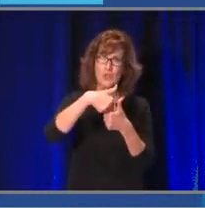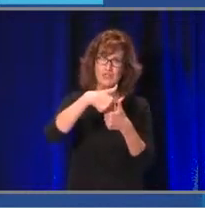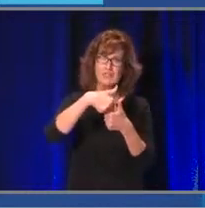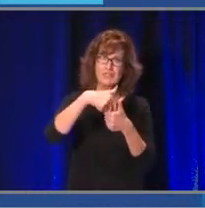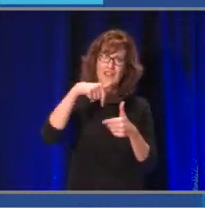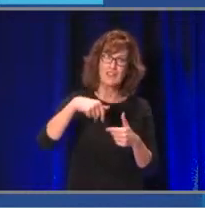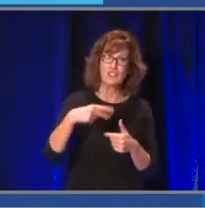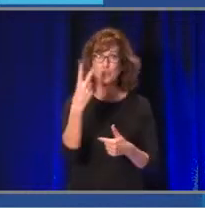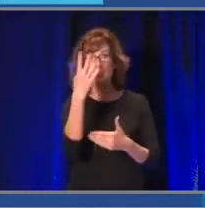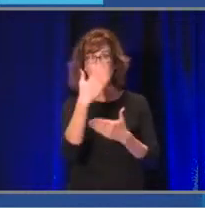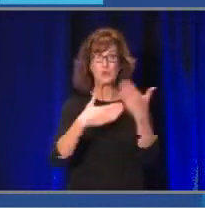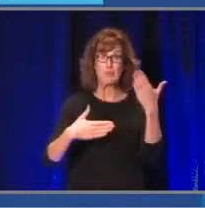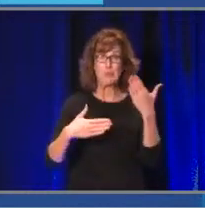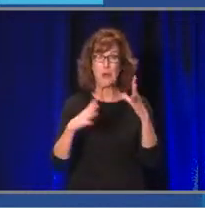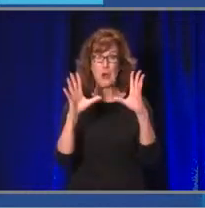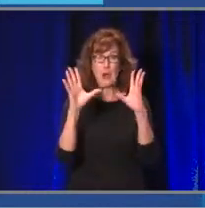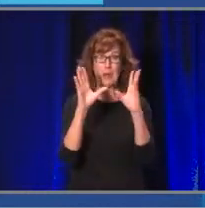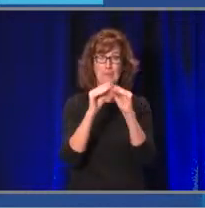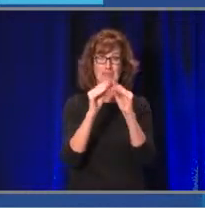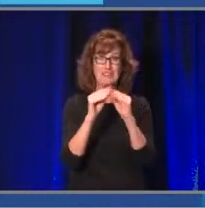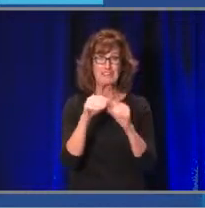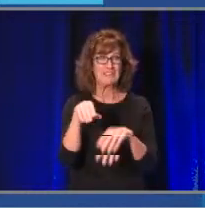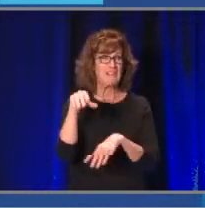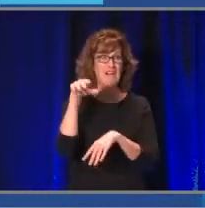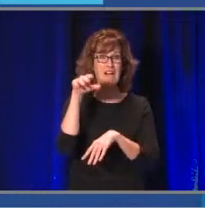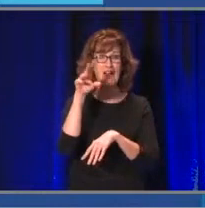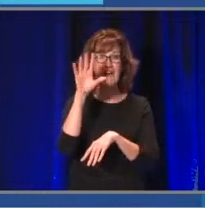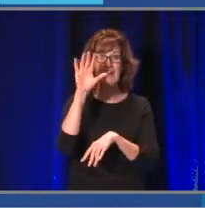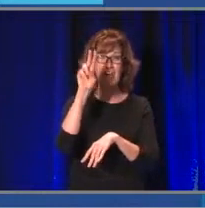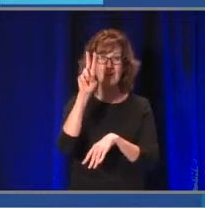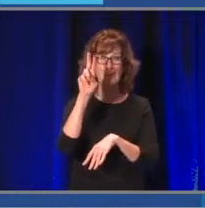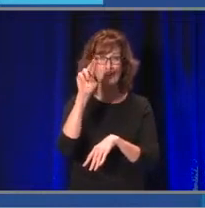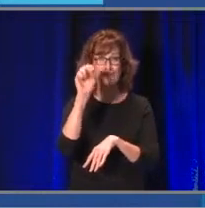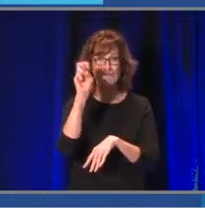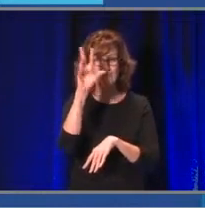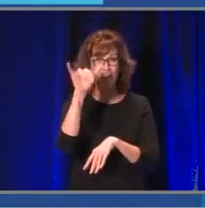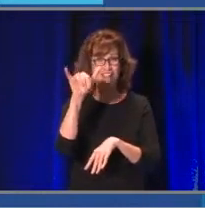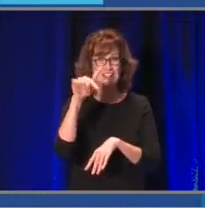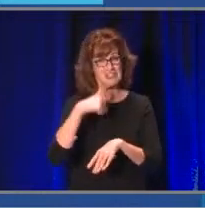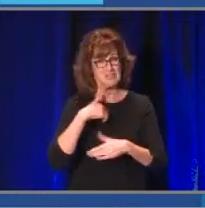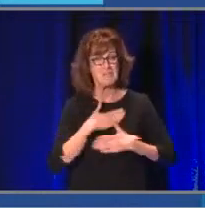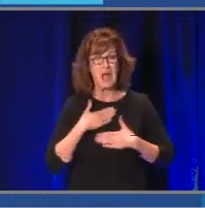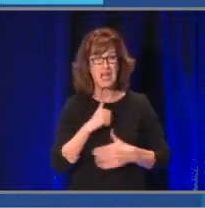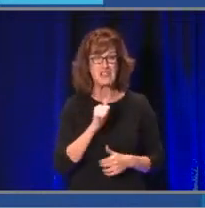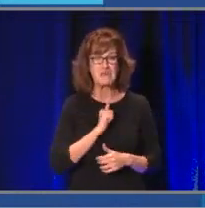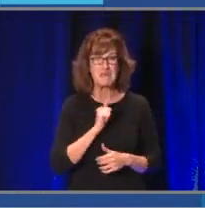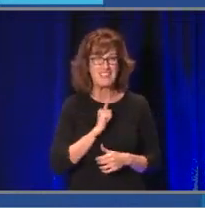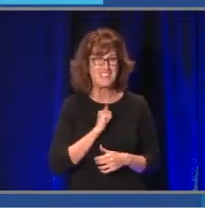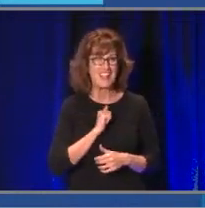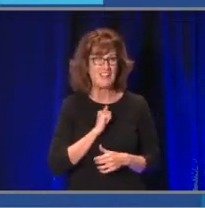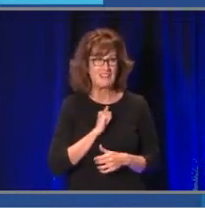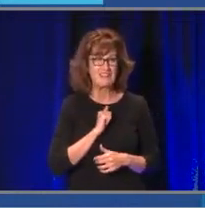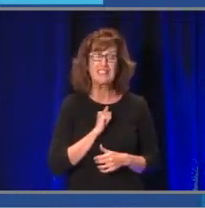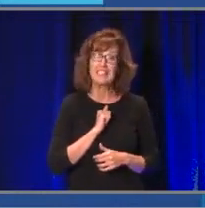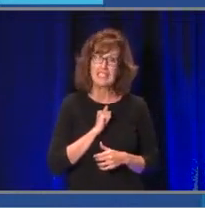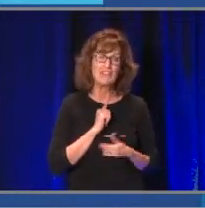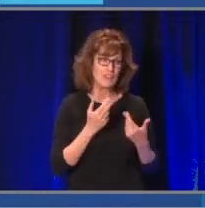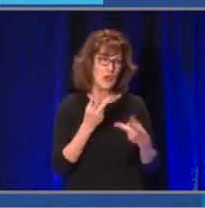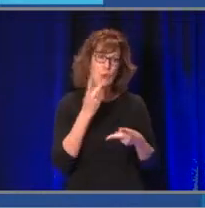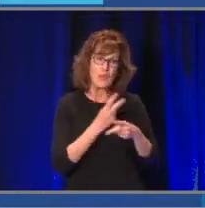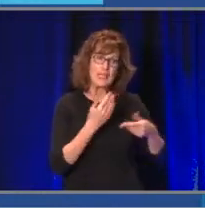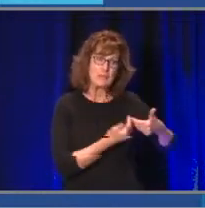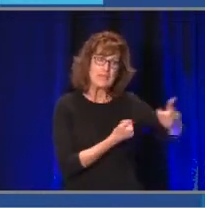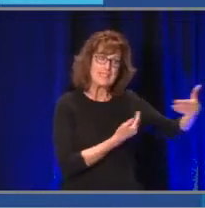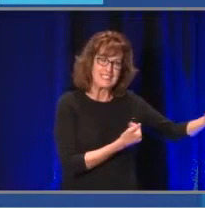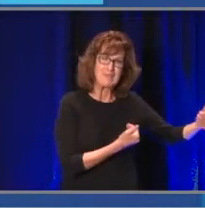two-part webinar in urology. I know I enjoyed myself today. It was great to hang out with some people, even though being even socially distanced, it's great to